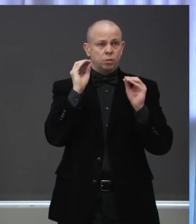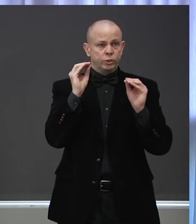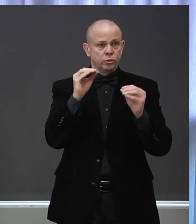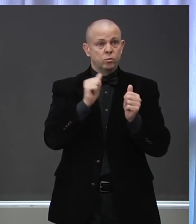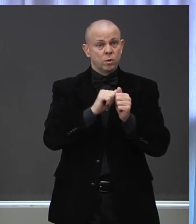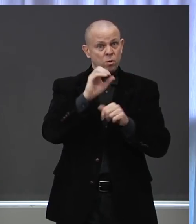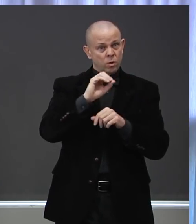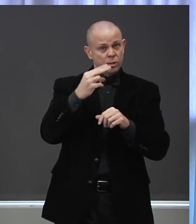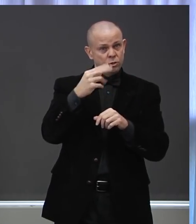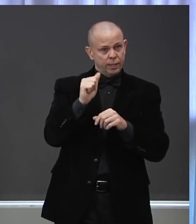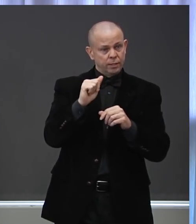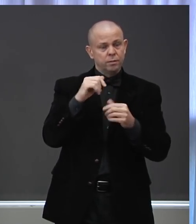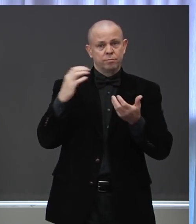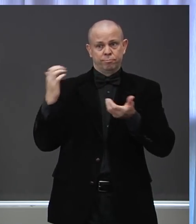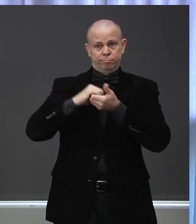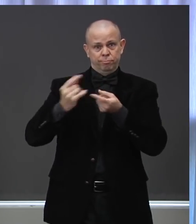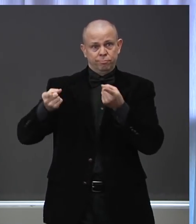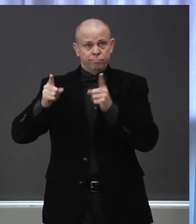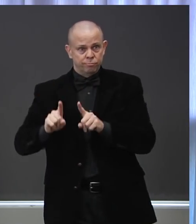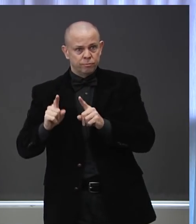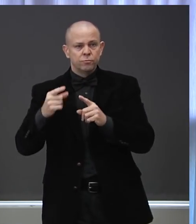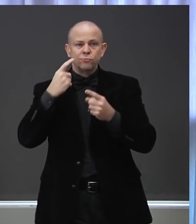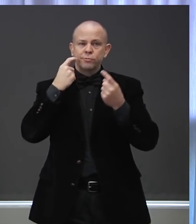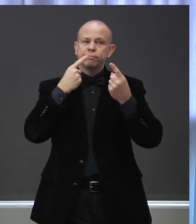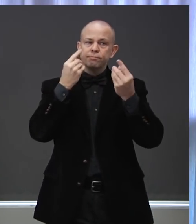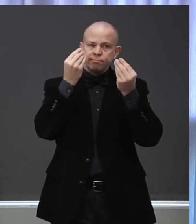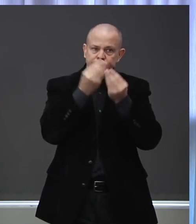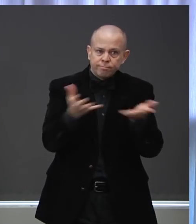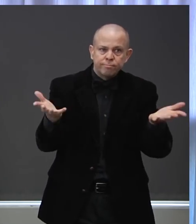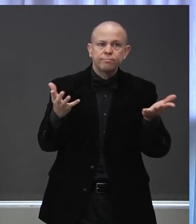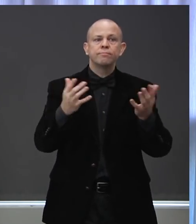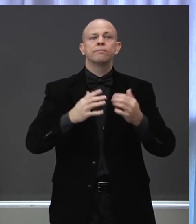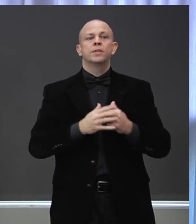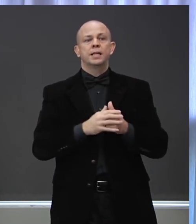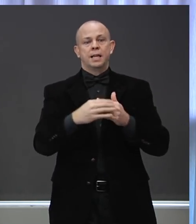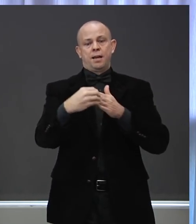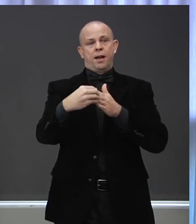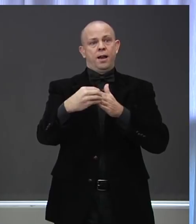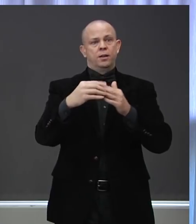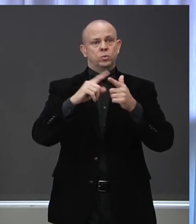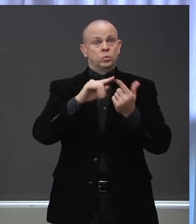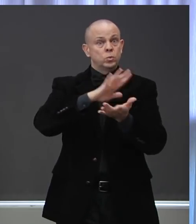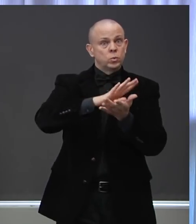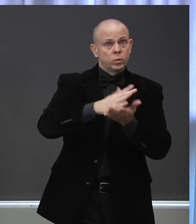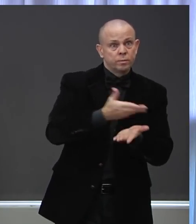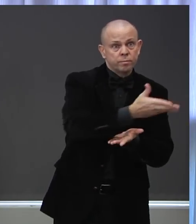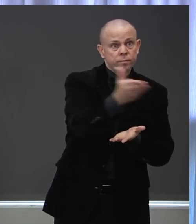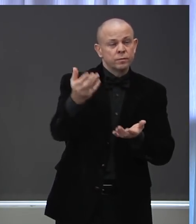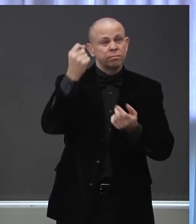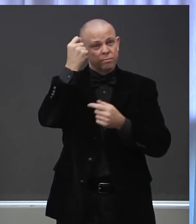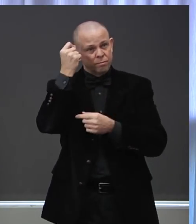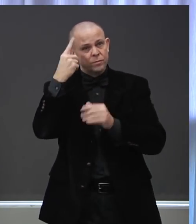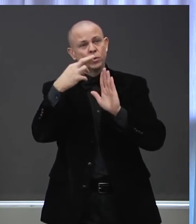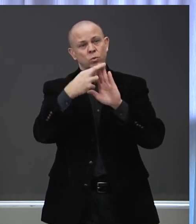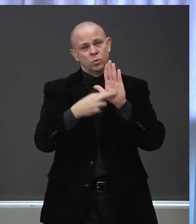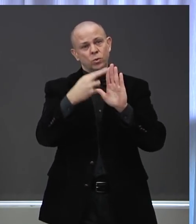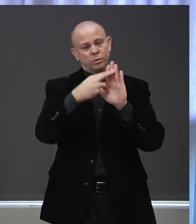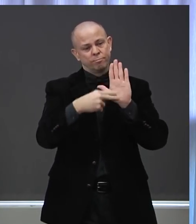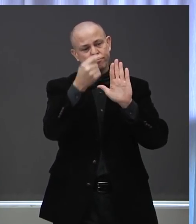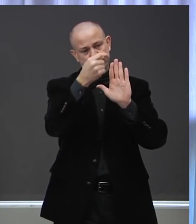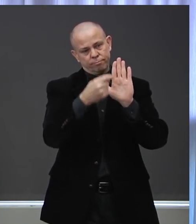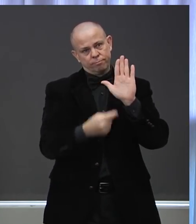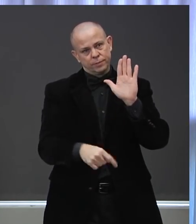has recently released guidance to our schools so that they understand the protocols that would need to be in place to